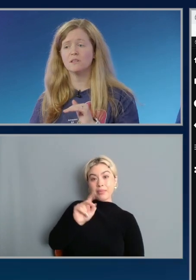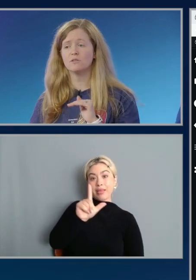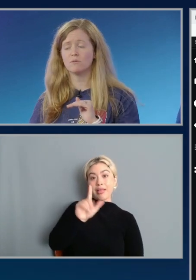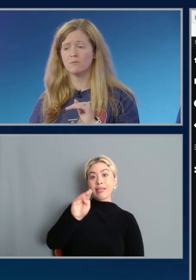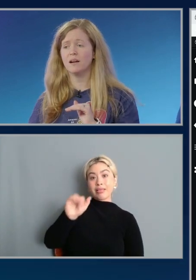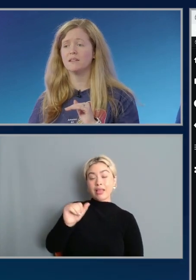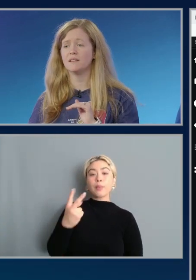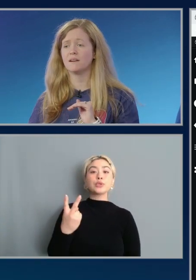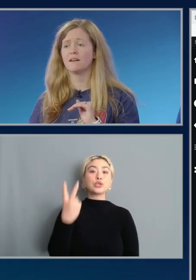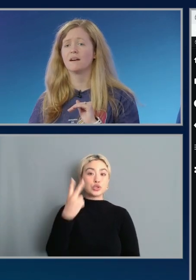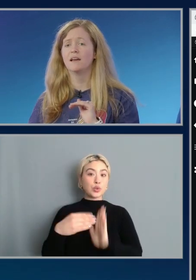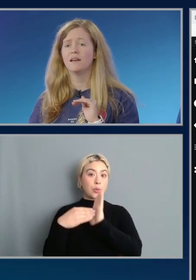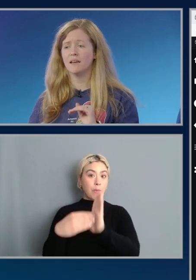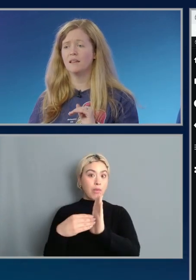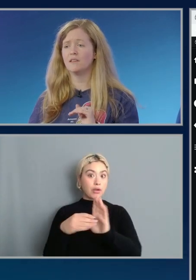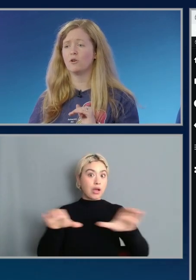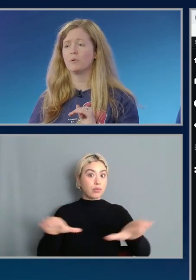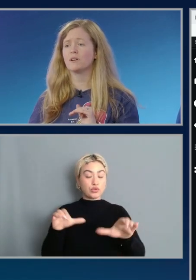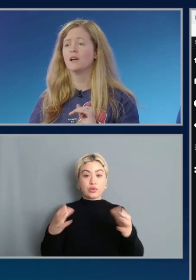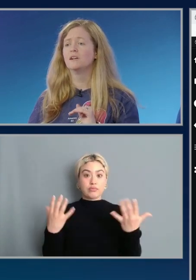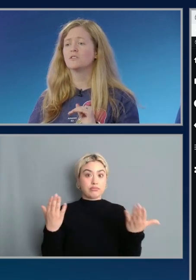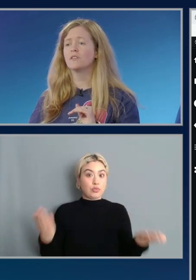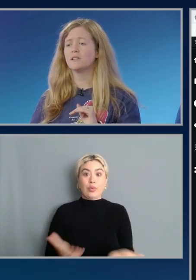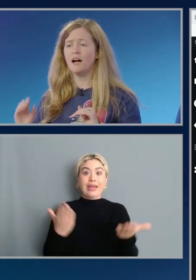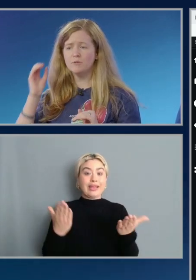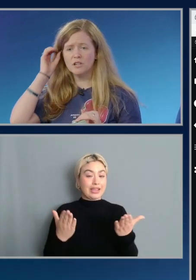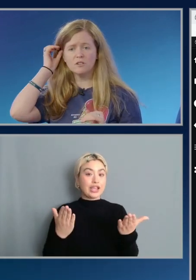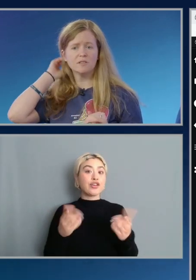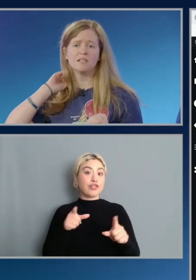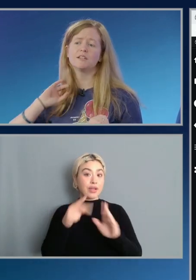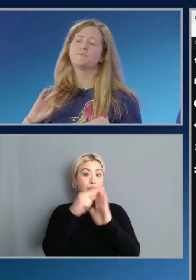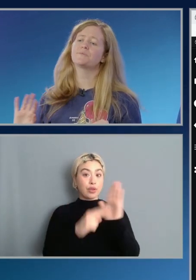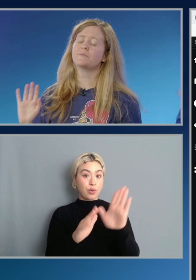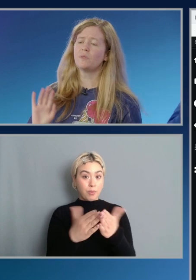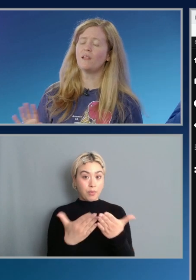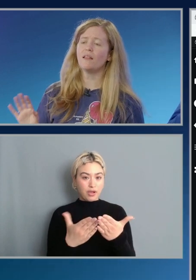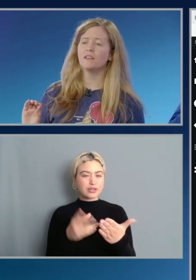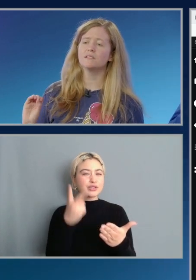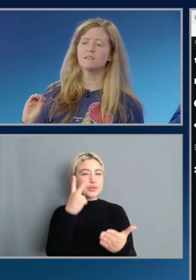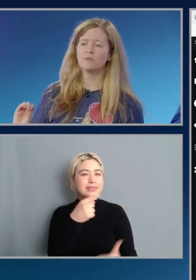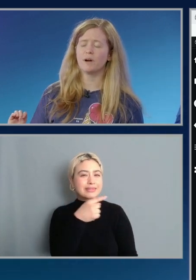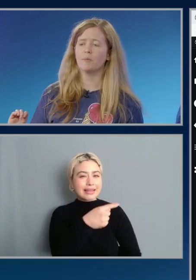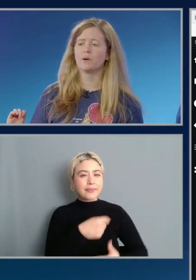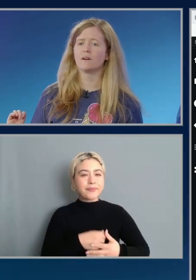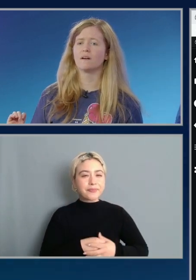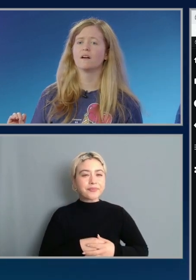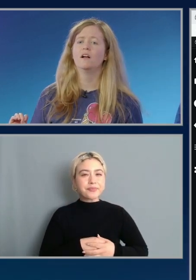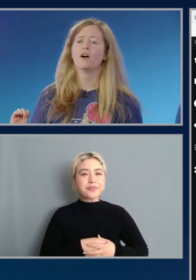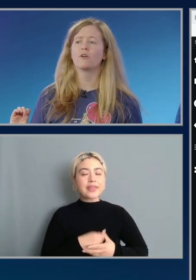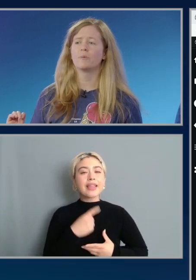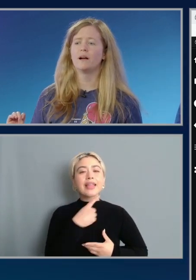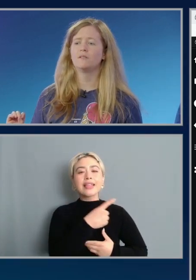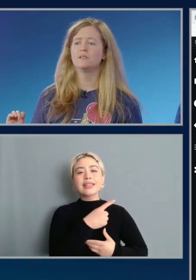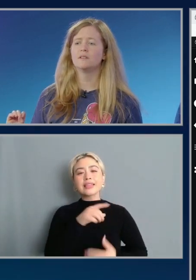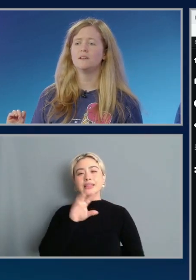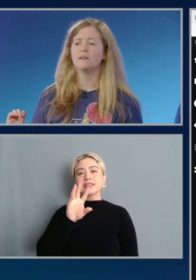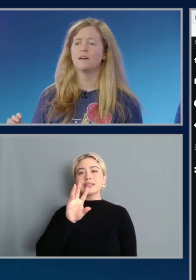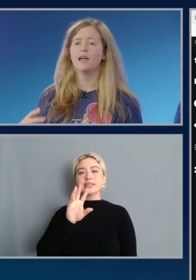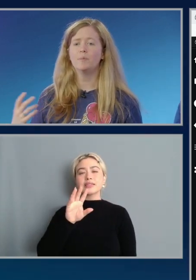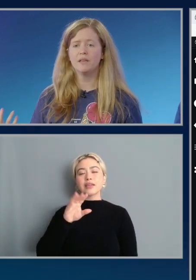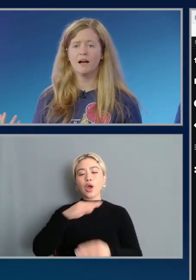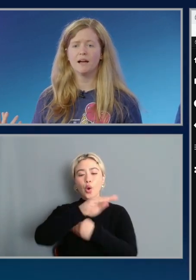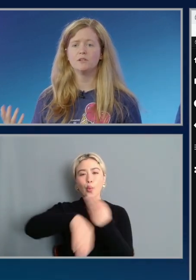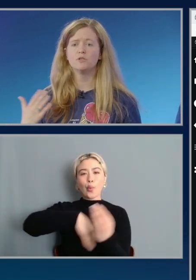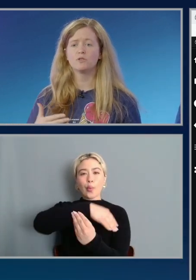I'm doing this right here in the notebook. So this object you see, this is a wrapper around